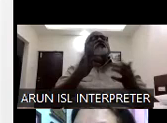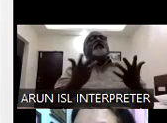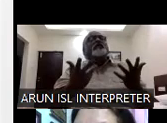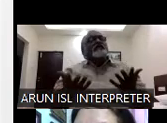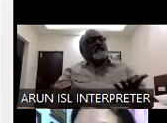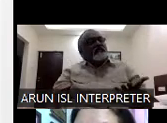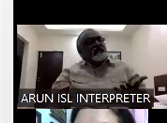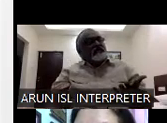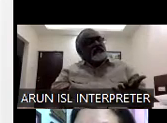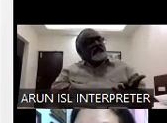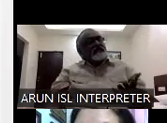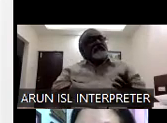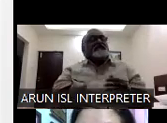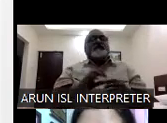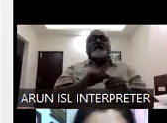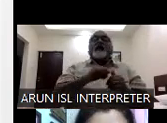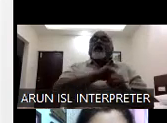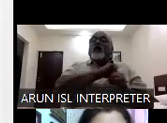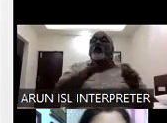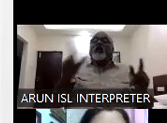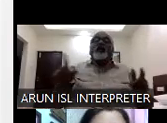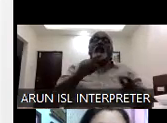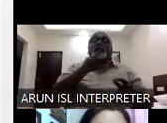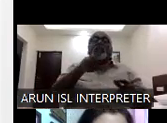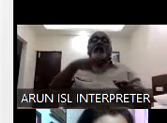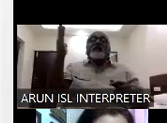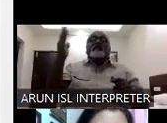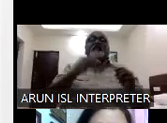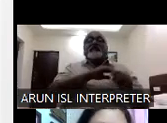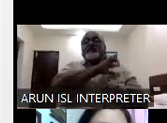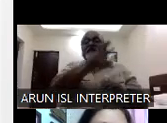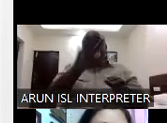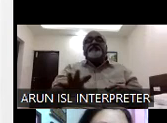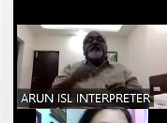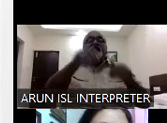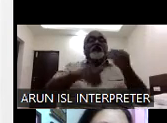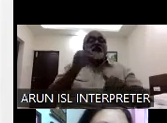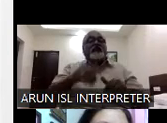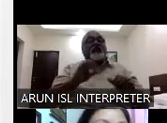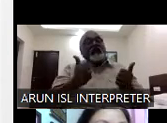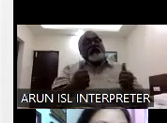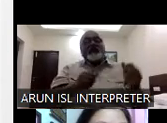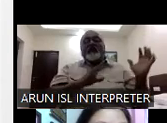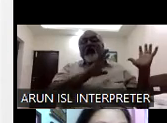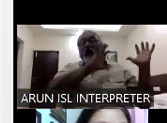includes all the members of the village above the age of 18 who are eligible to vote. Yeah, perfect. So this is what is the